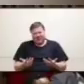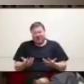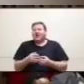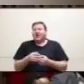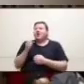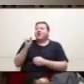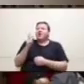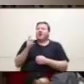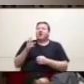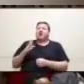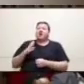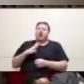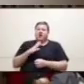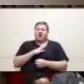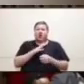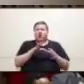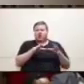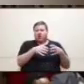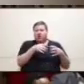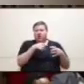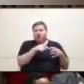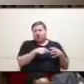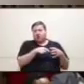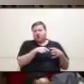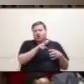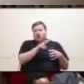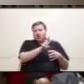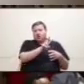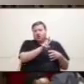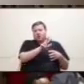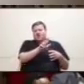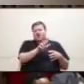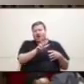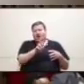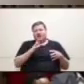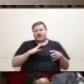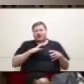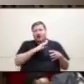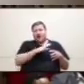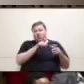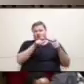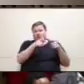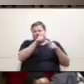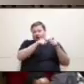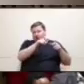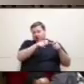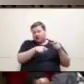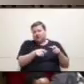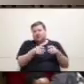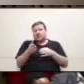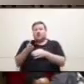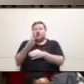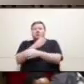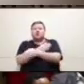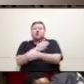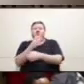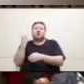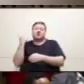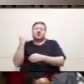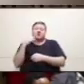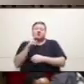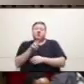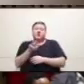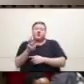Our council constitutes of 28 councillors. But in the previous term, it was 29